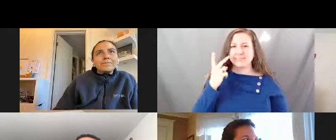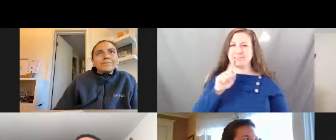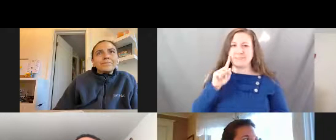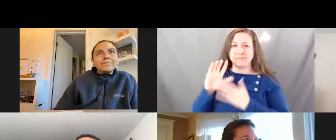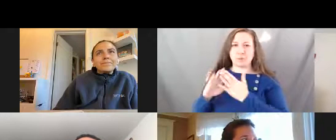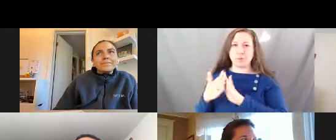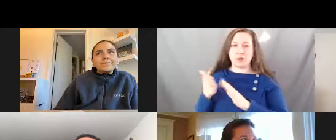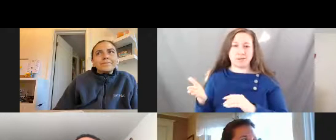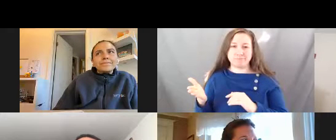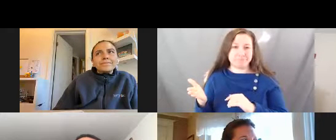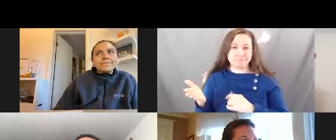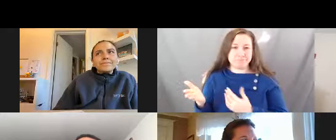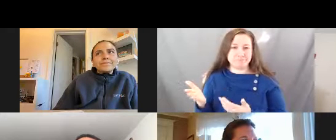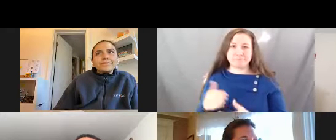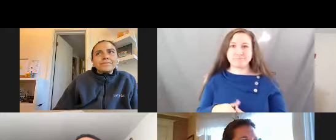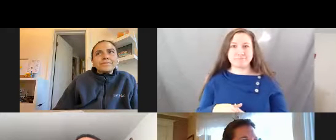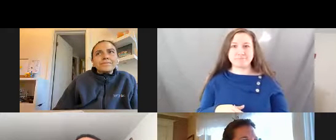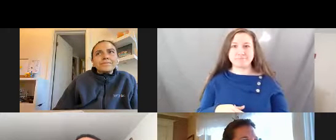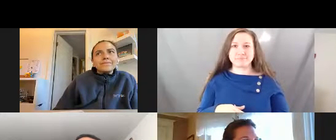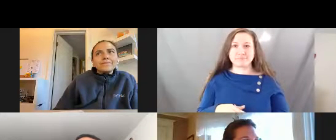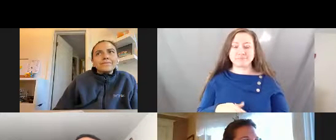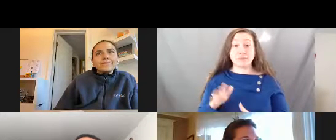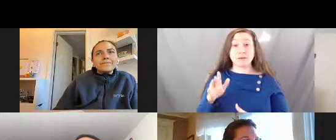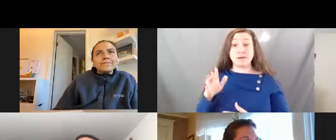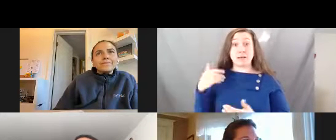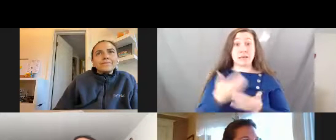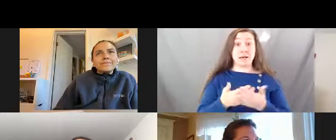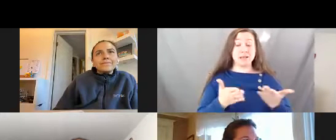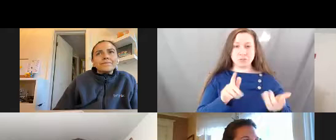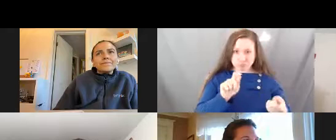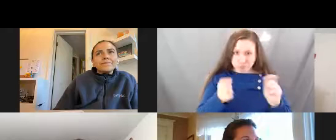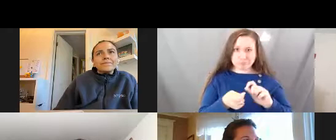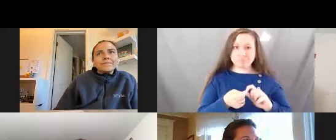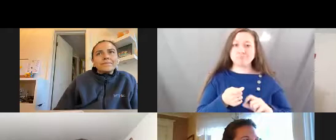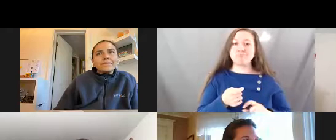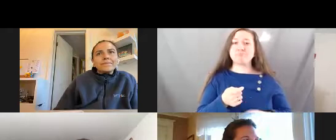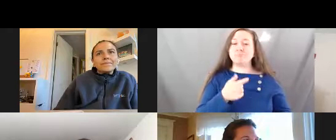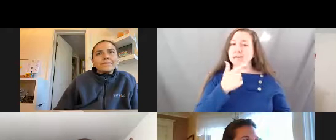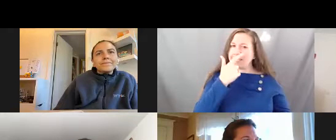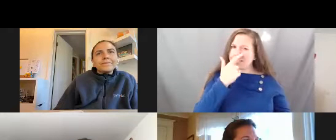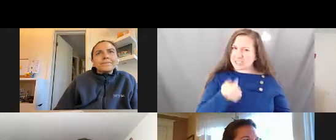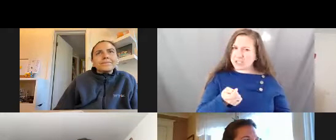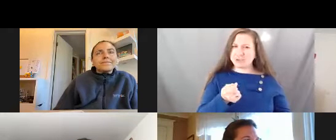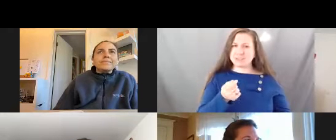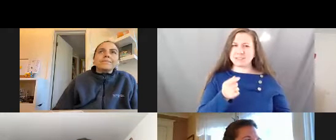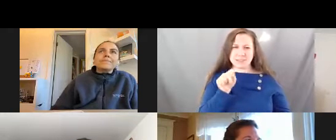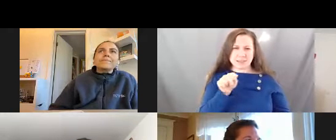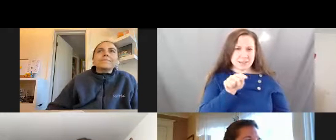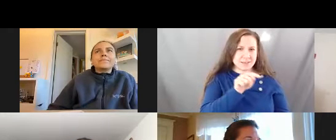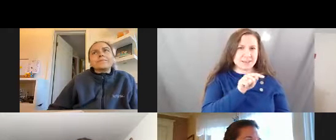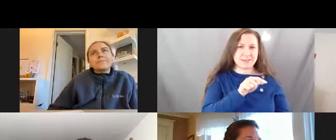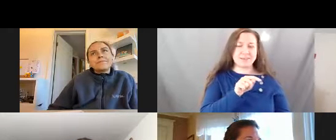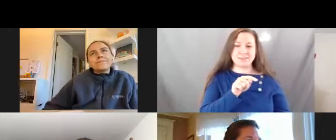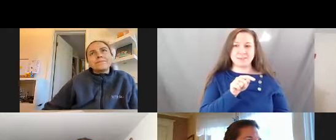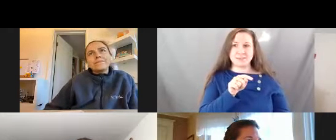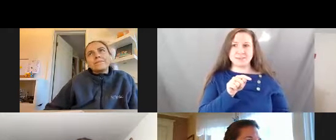community. It was a change for me when I came here. It was pretty interesting to see how well accommodated